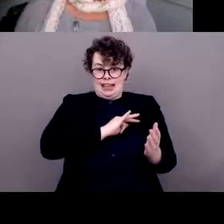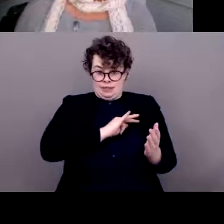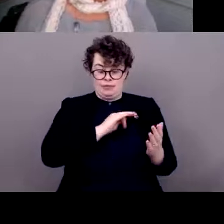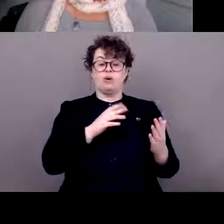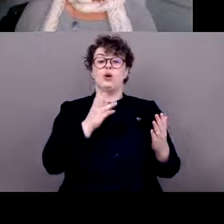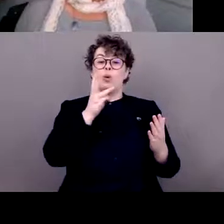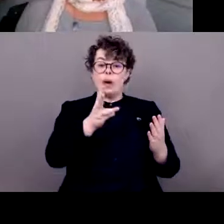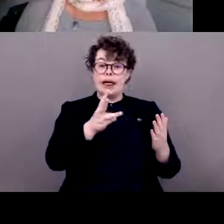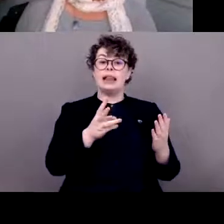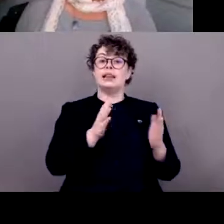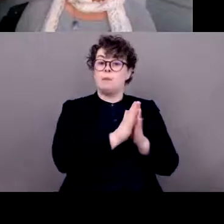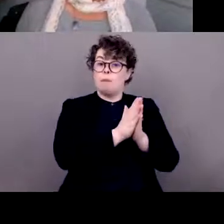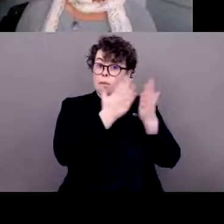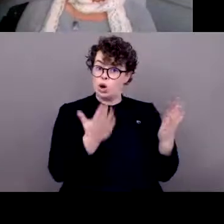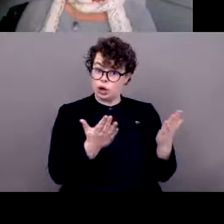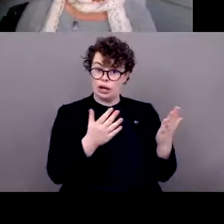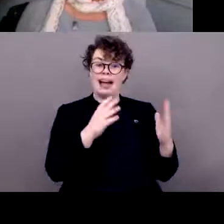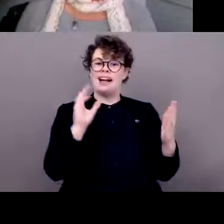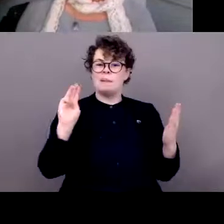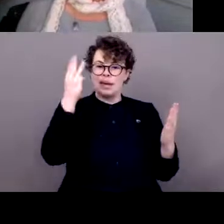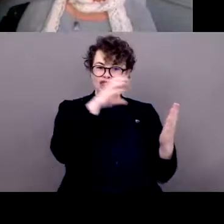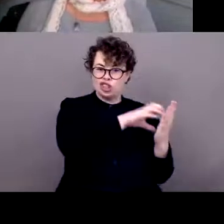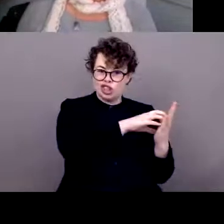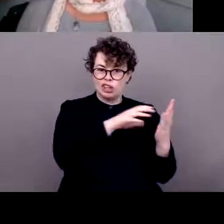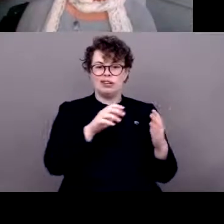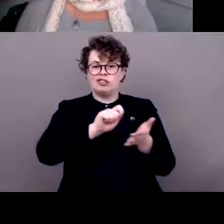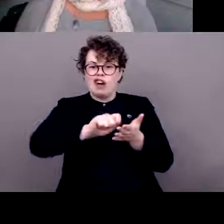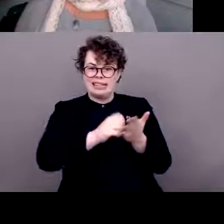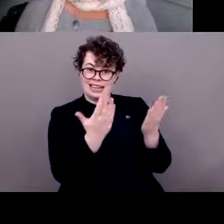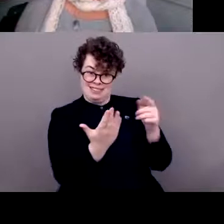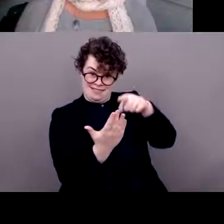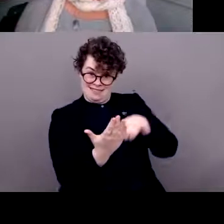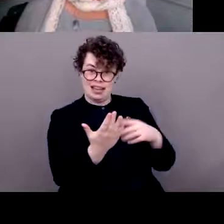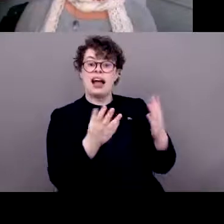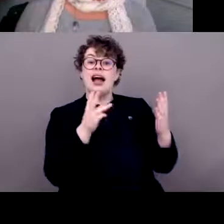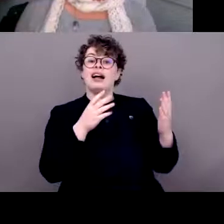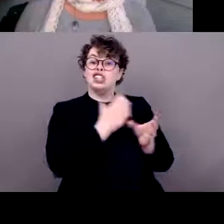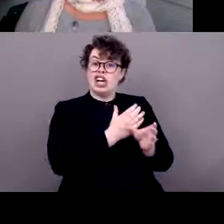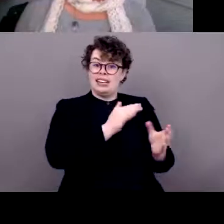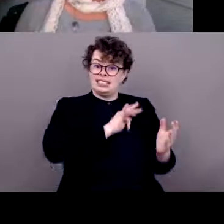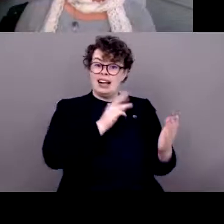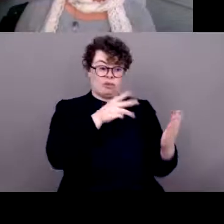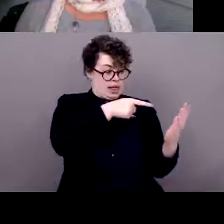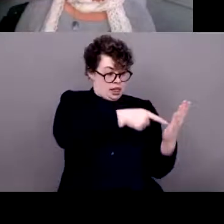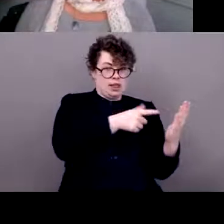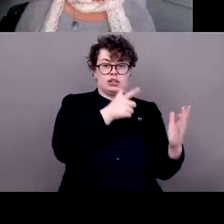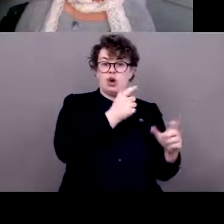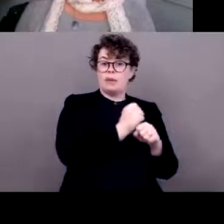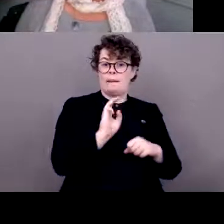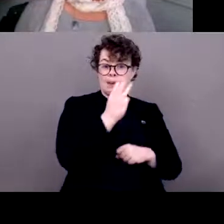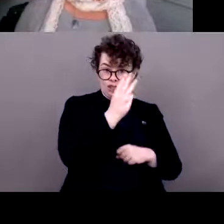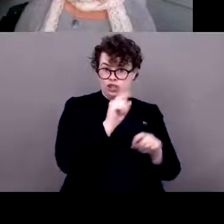Now, that's fine for a spoken language, but in a sign language where you're wanting to set up reference